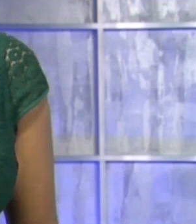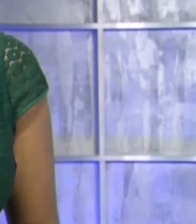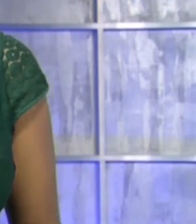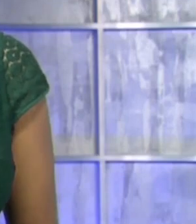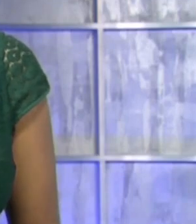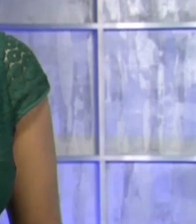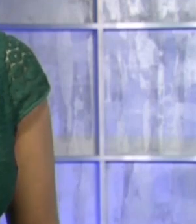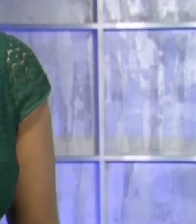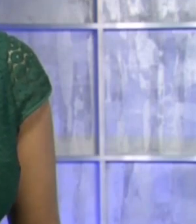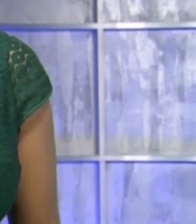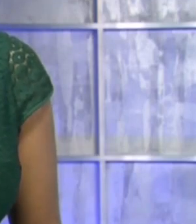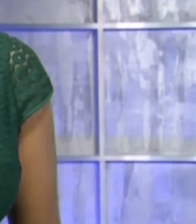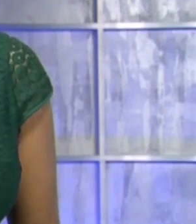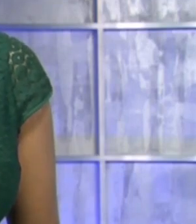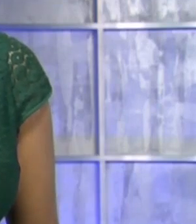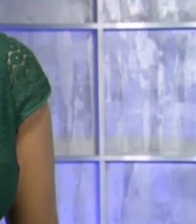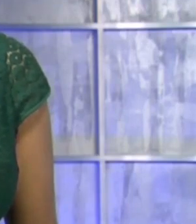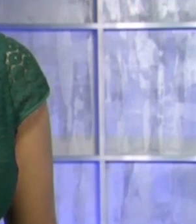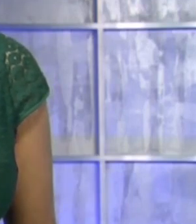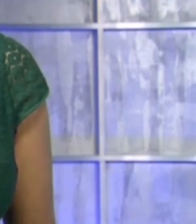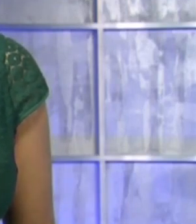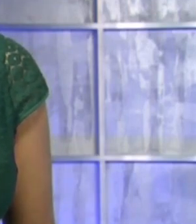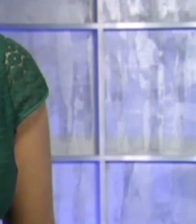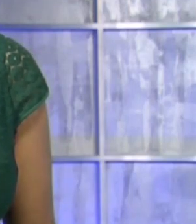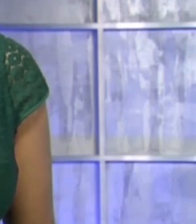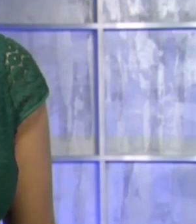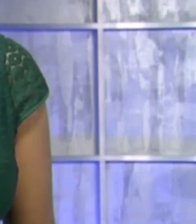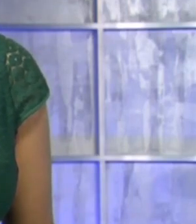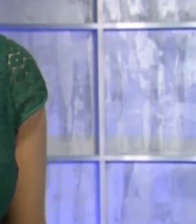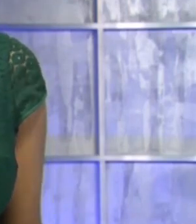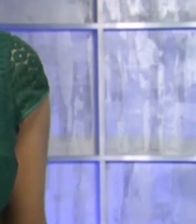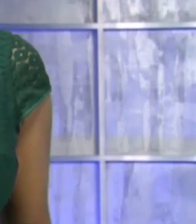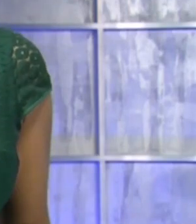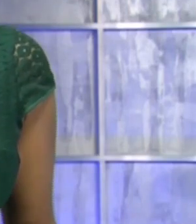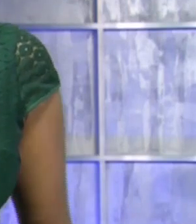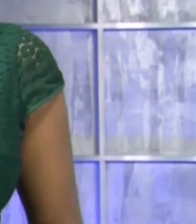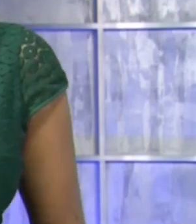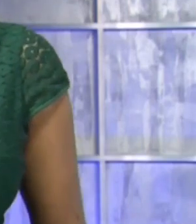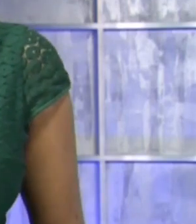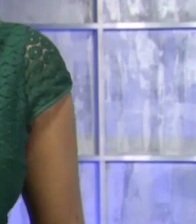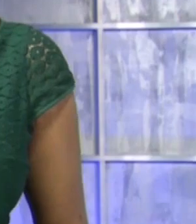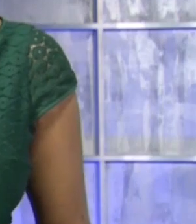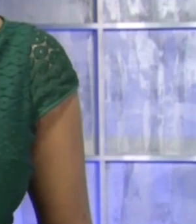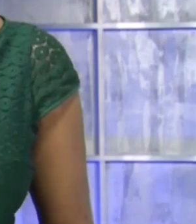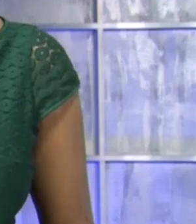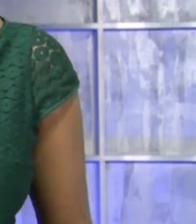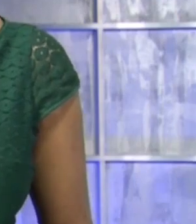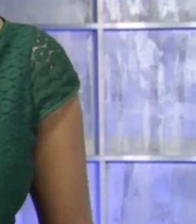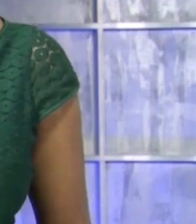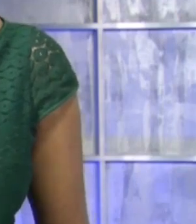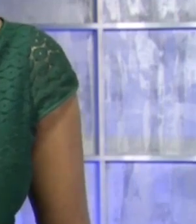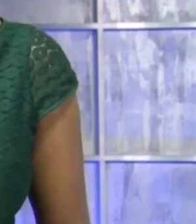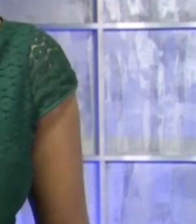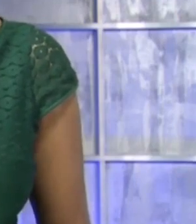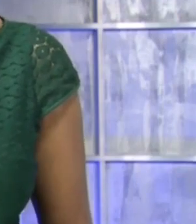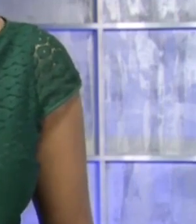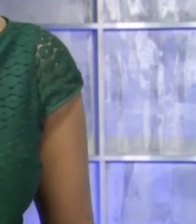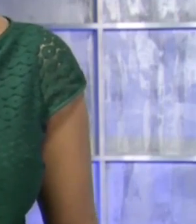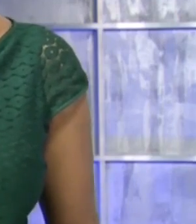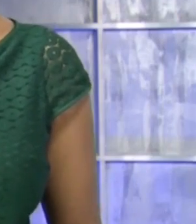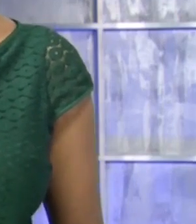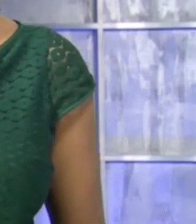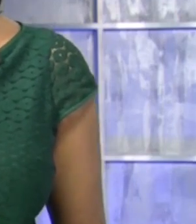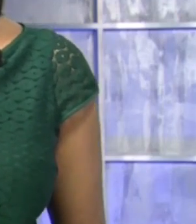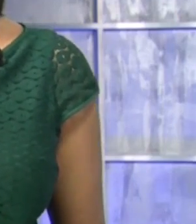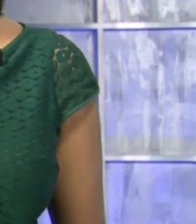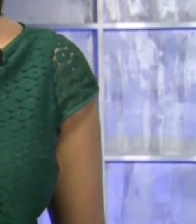Local businesses encouraged to produce quality and be export ready. And in sports, Australia become the first team to qualify for Cricket